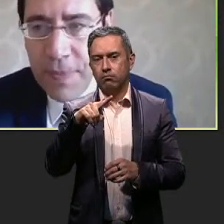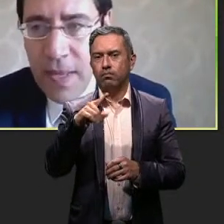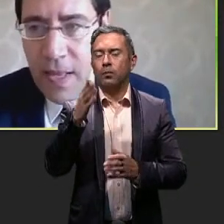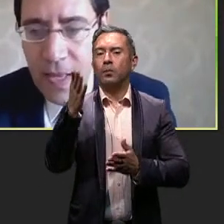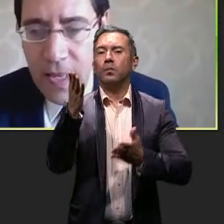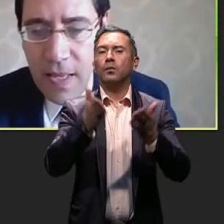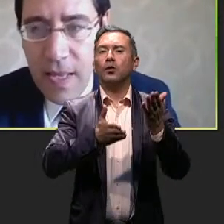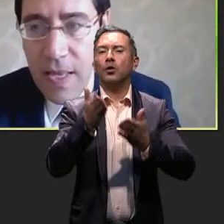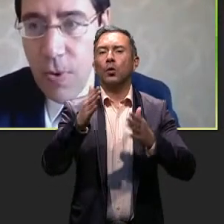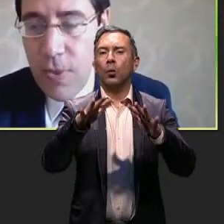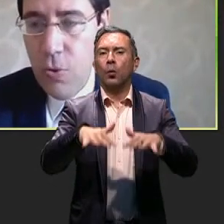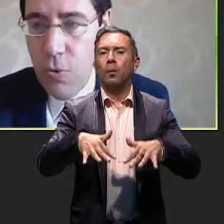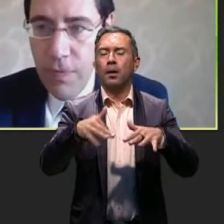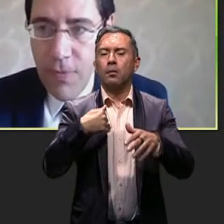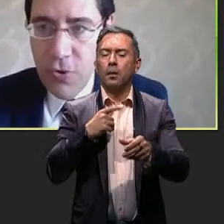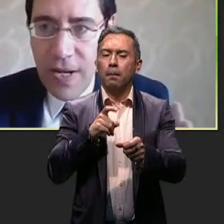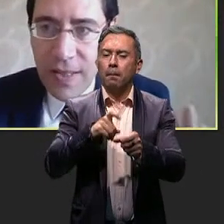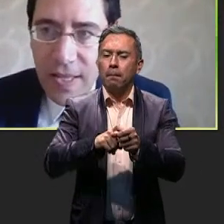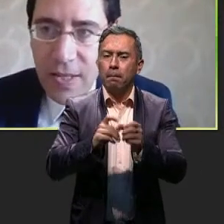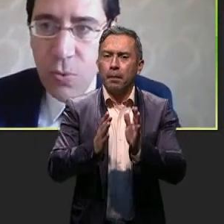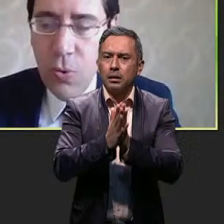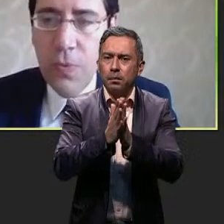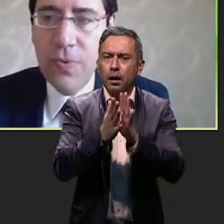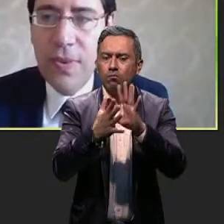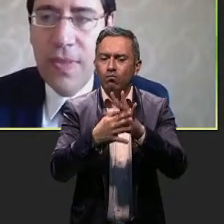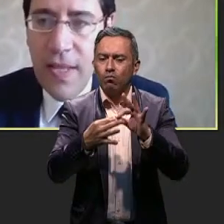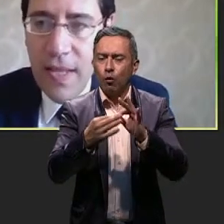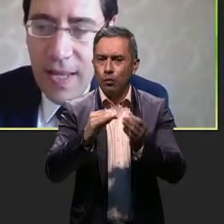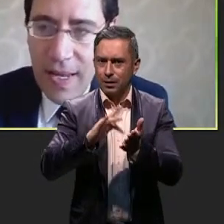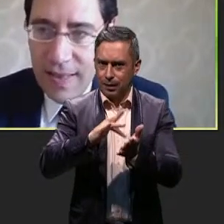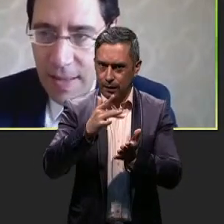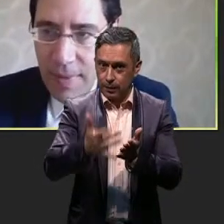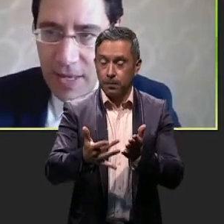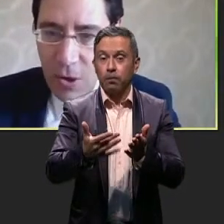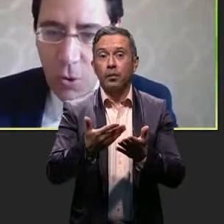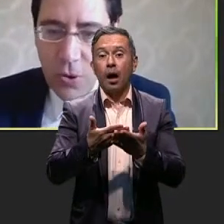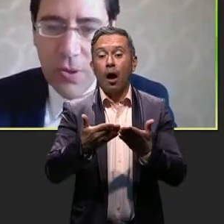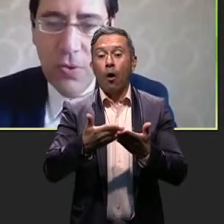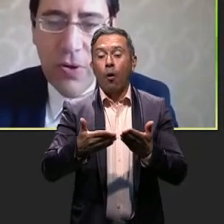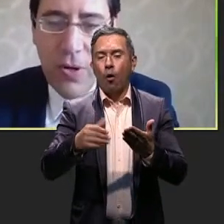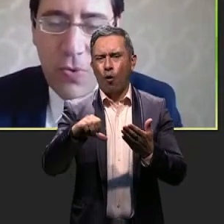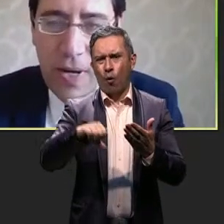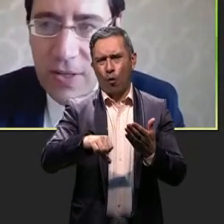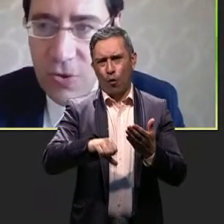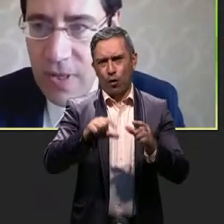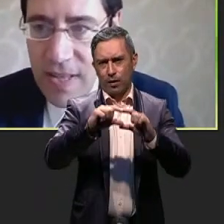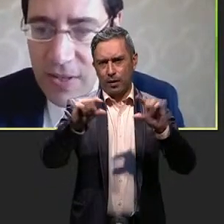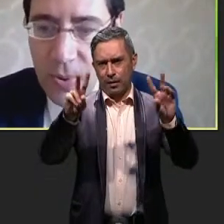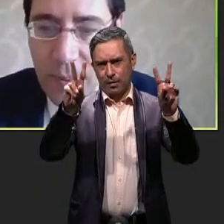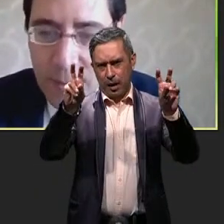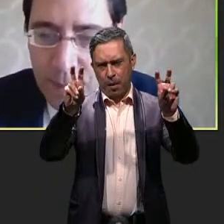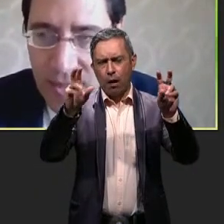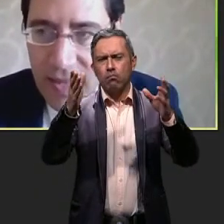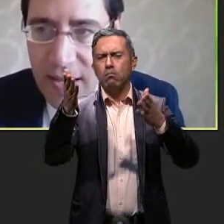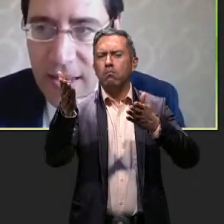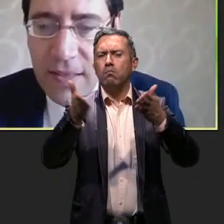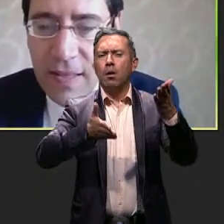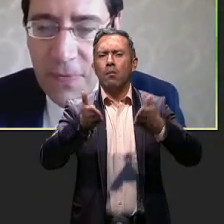to participate in this summit. When we saw the title